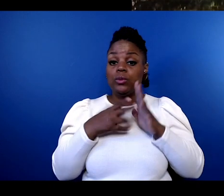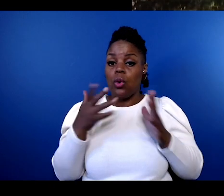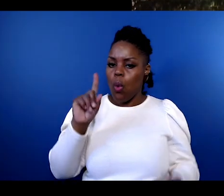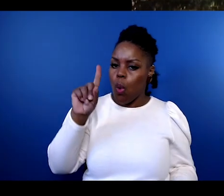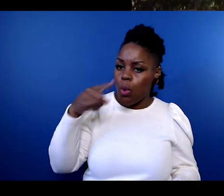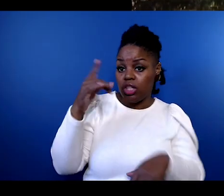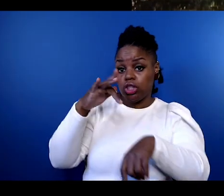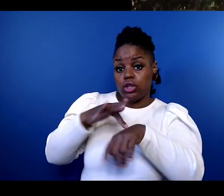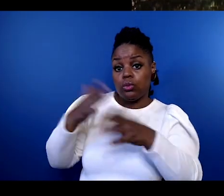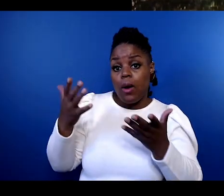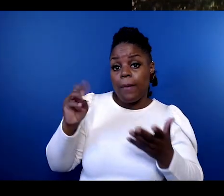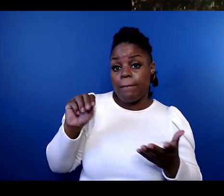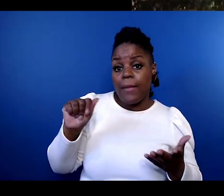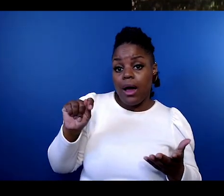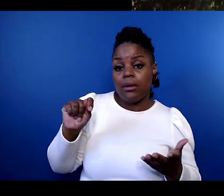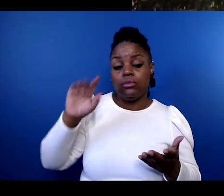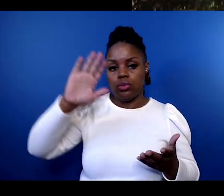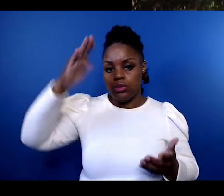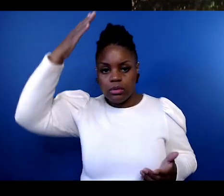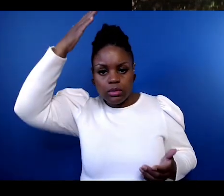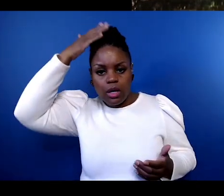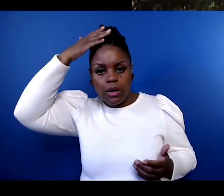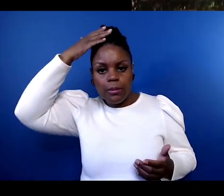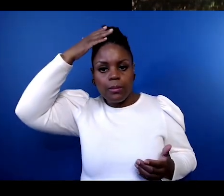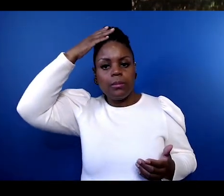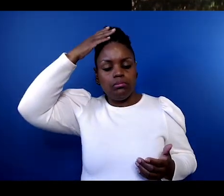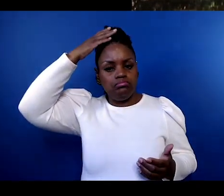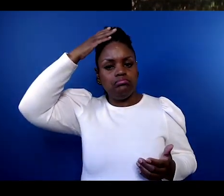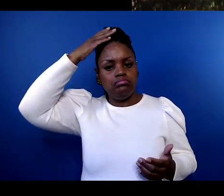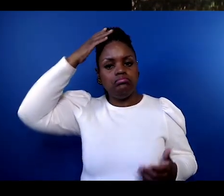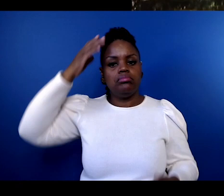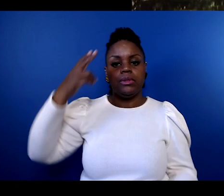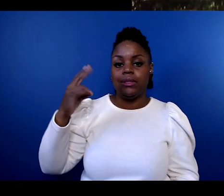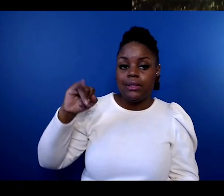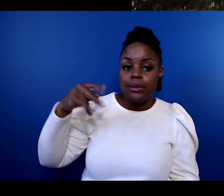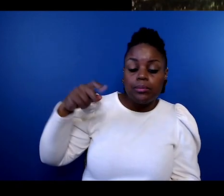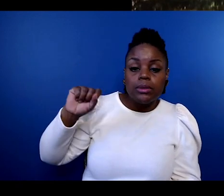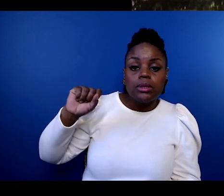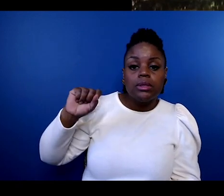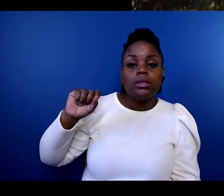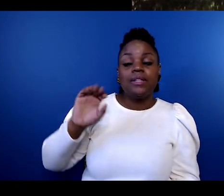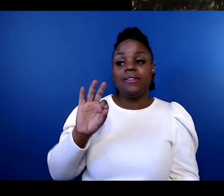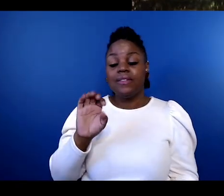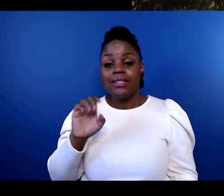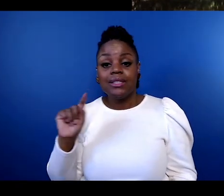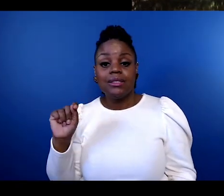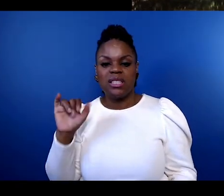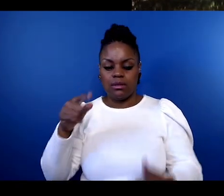keeping the chest open here. Straighten the legs if you feel like that's good for you